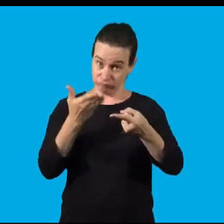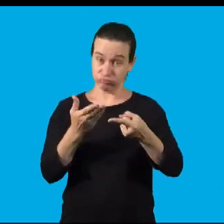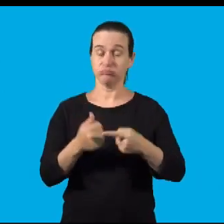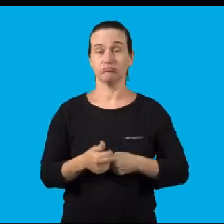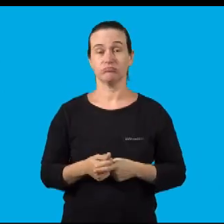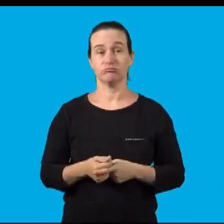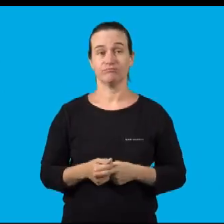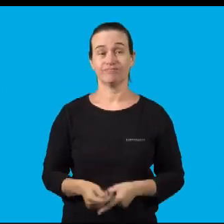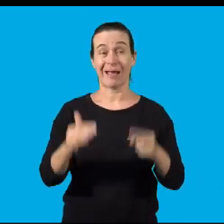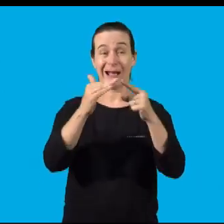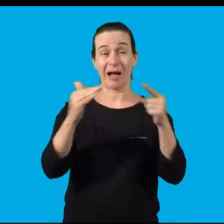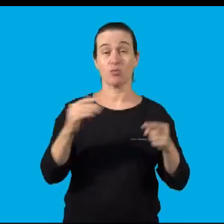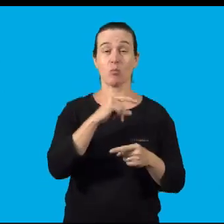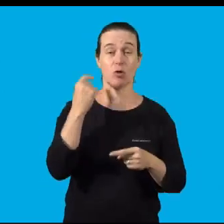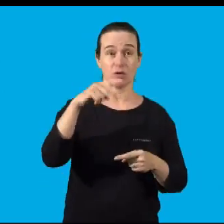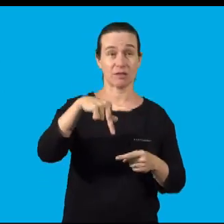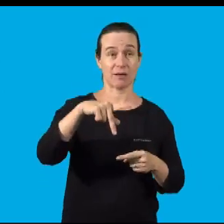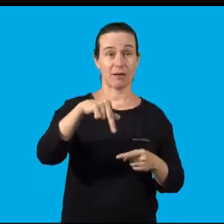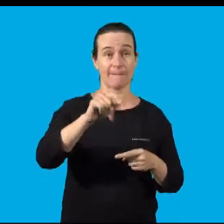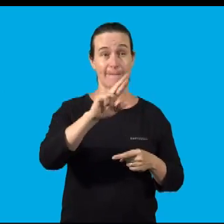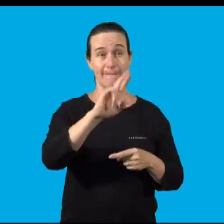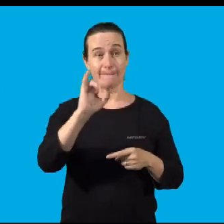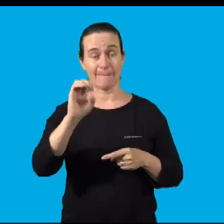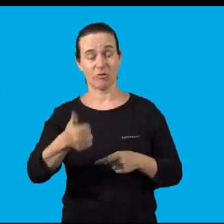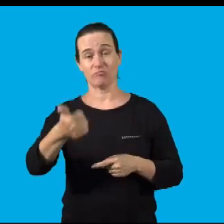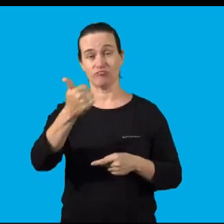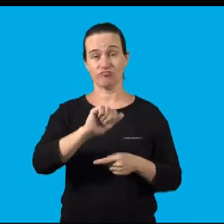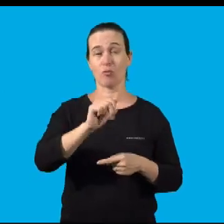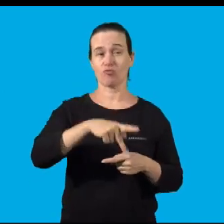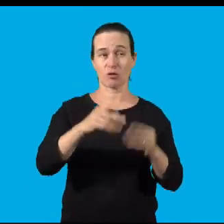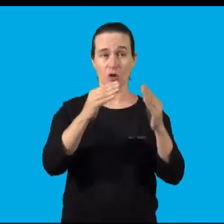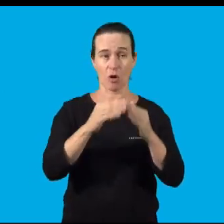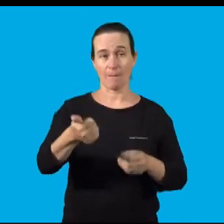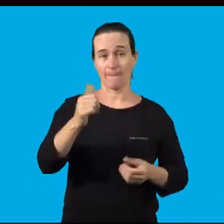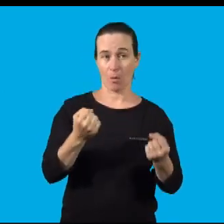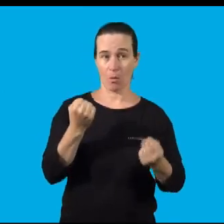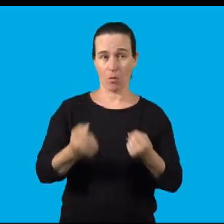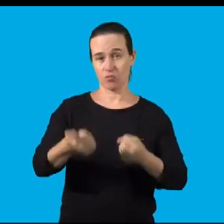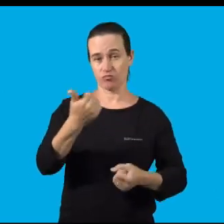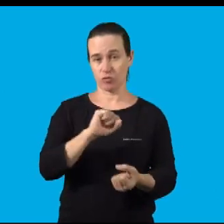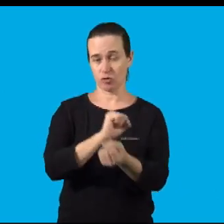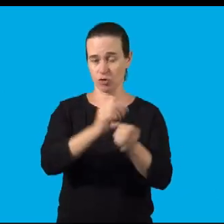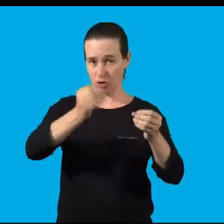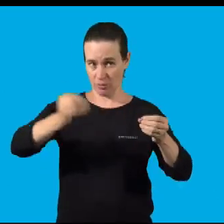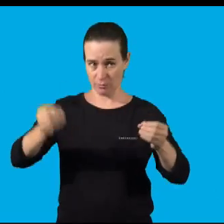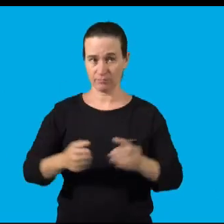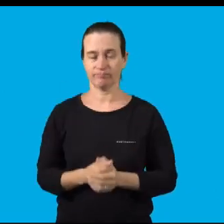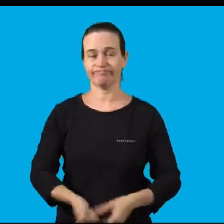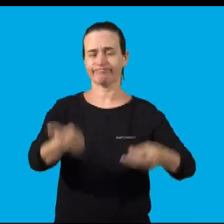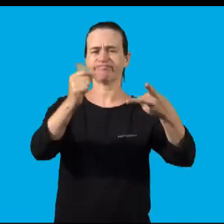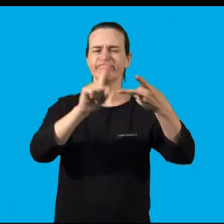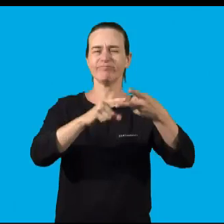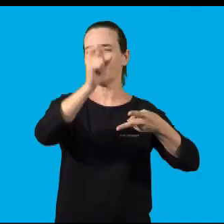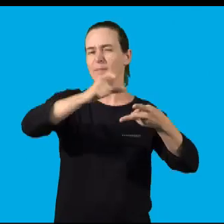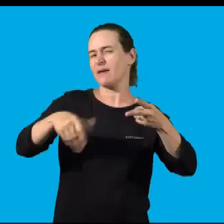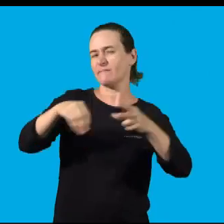we find the setting: the house of Reverend Paris, Proctor's home, the courtroom, and the jails.